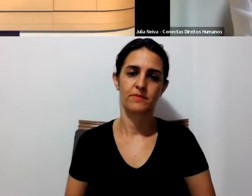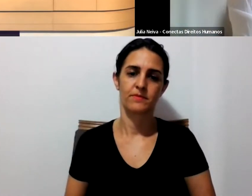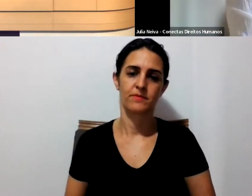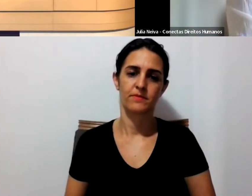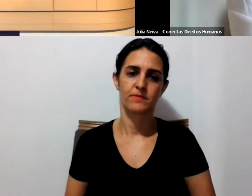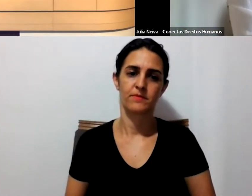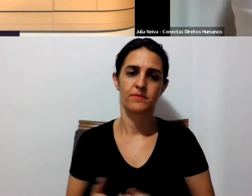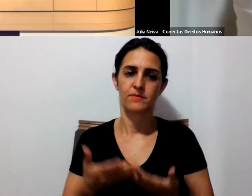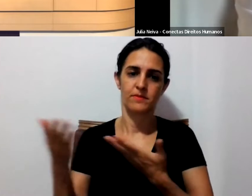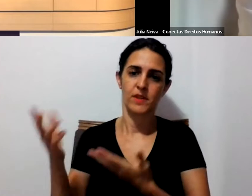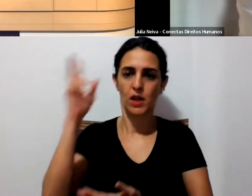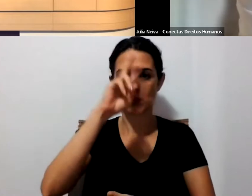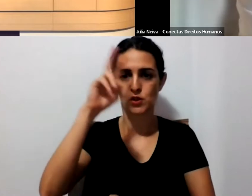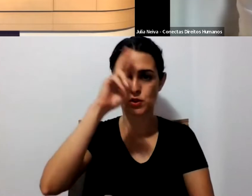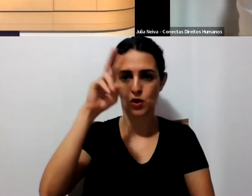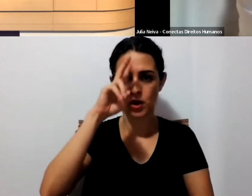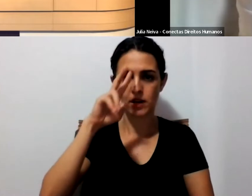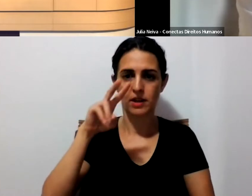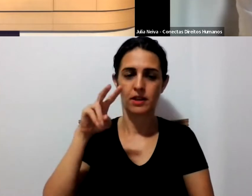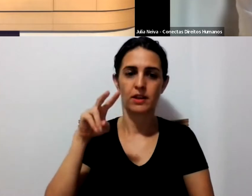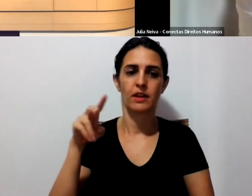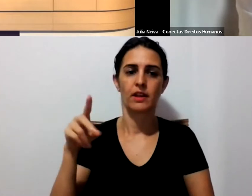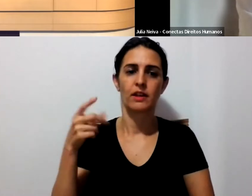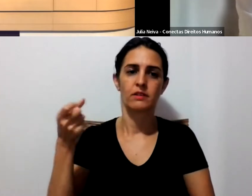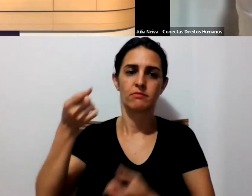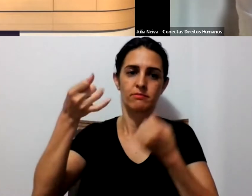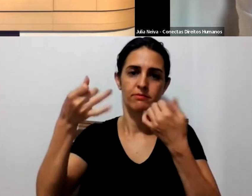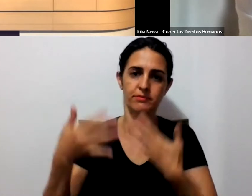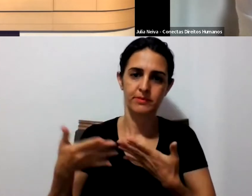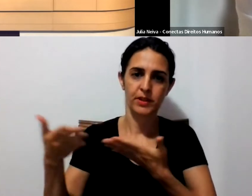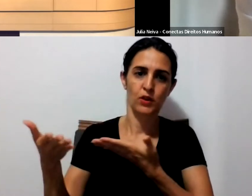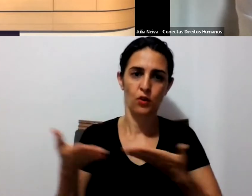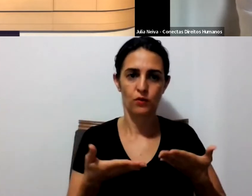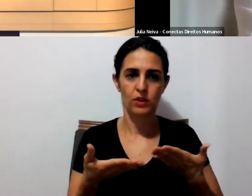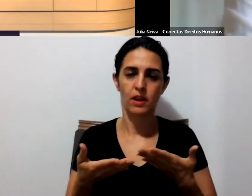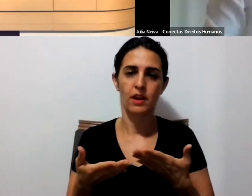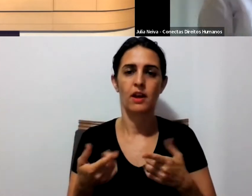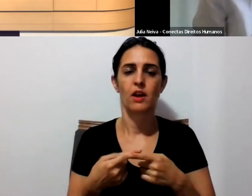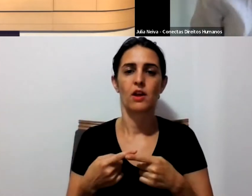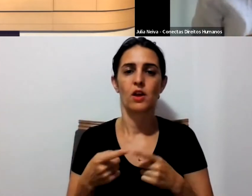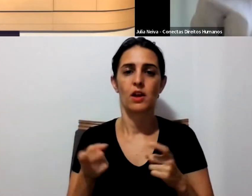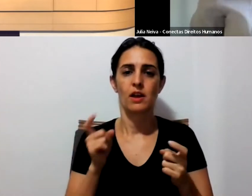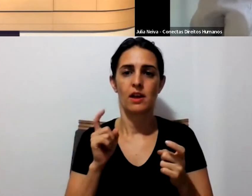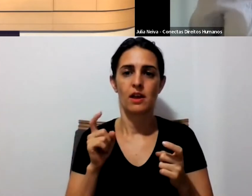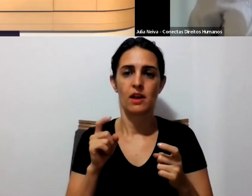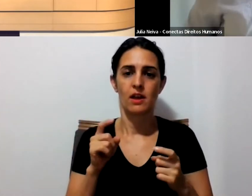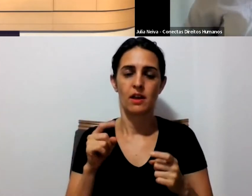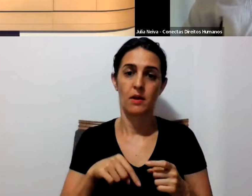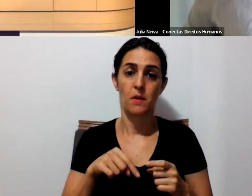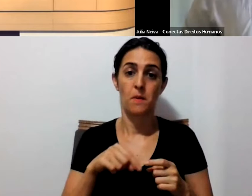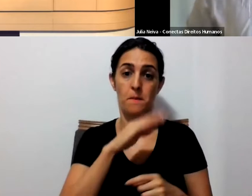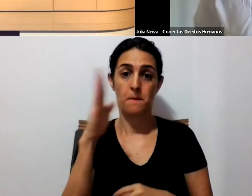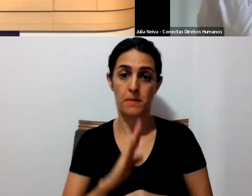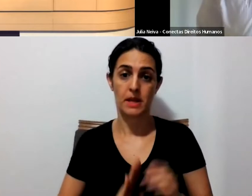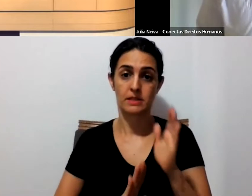has been asking for accession to the OECD, what Brazil sees as what are the main objectives and how